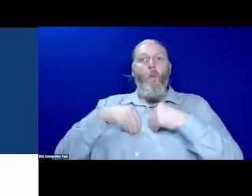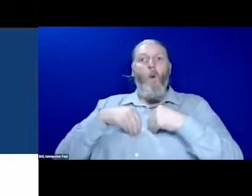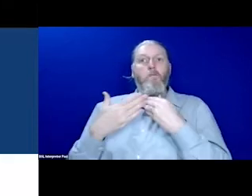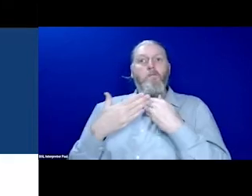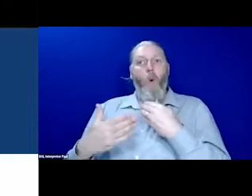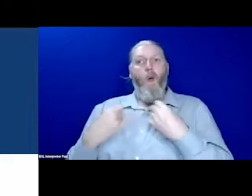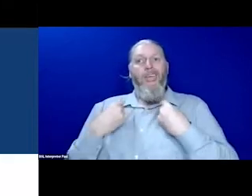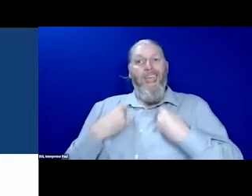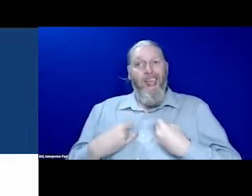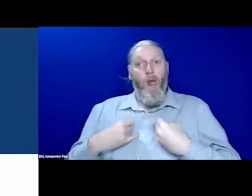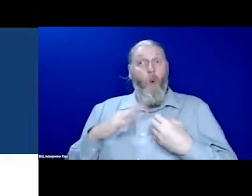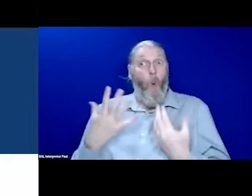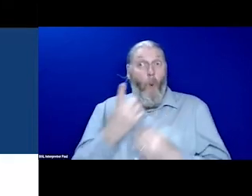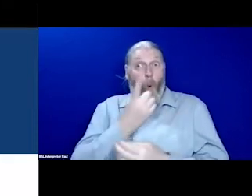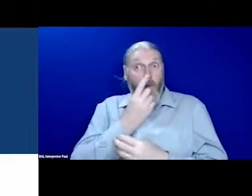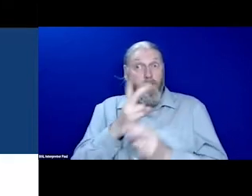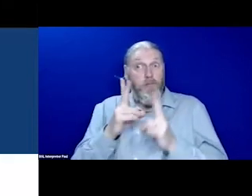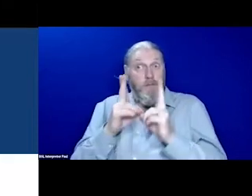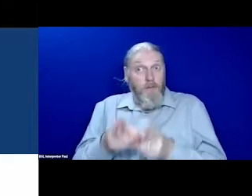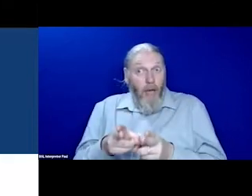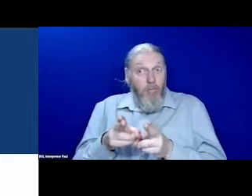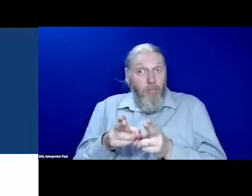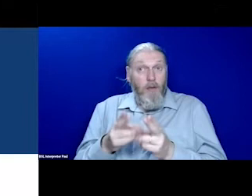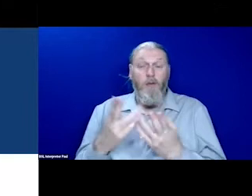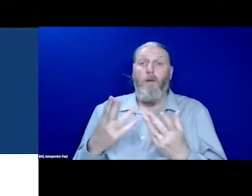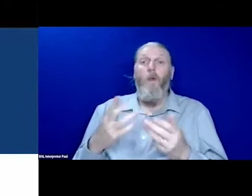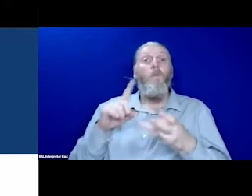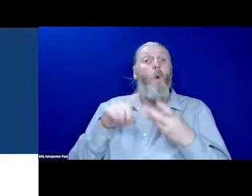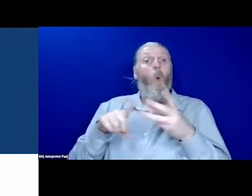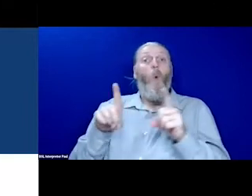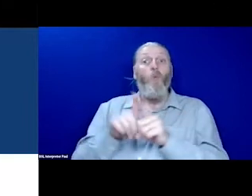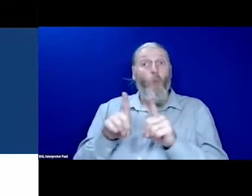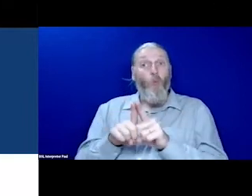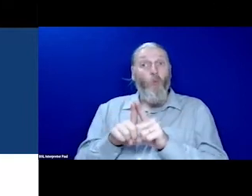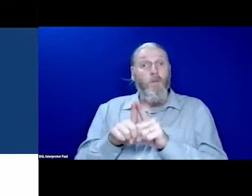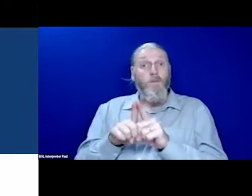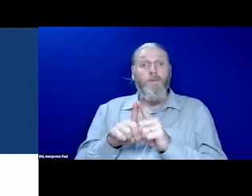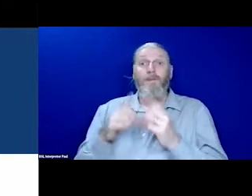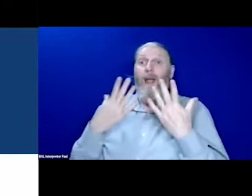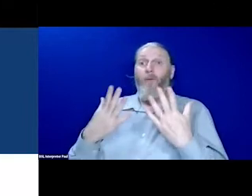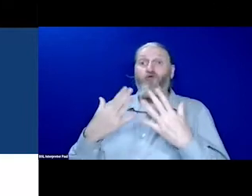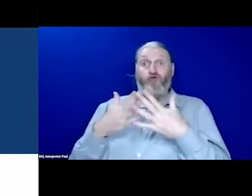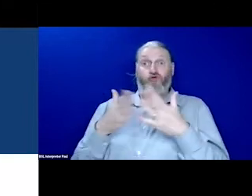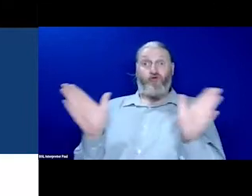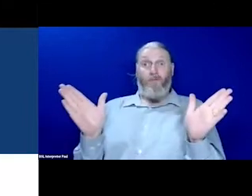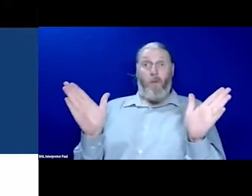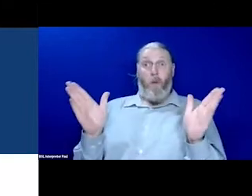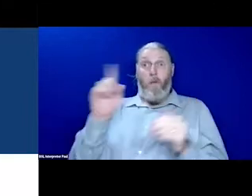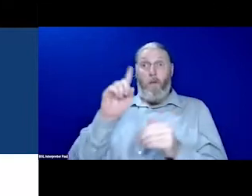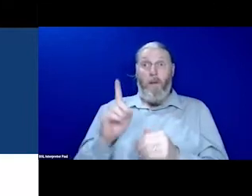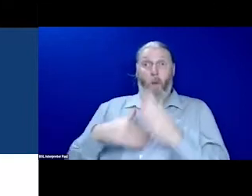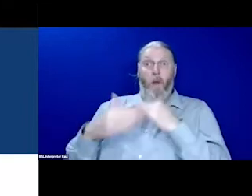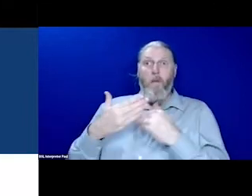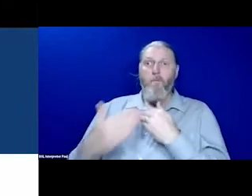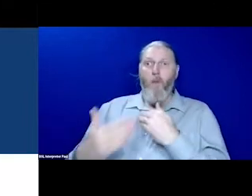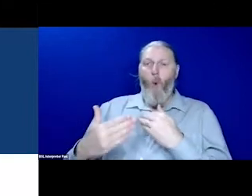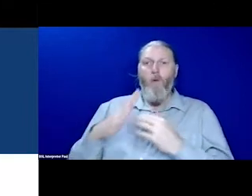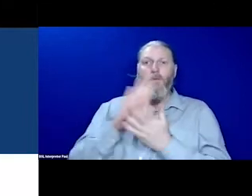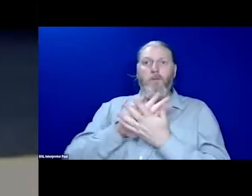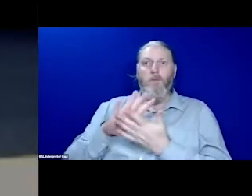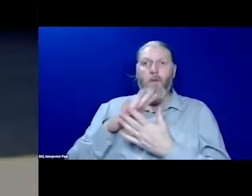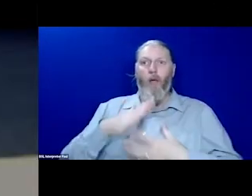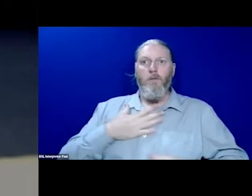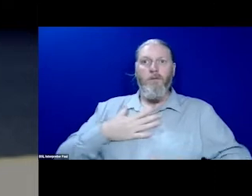for those with diagnosable mental illnesses, and also worsened population mental health and distress. Next slide.